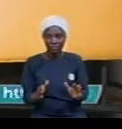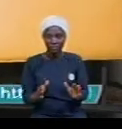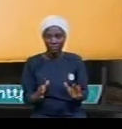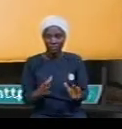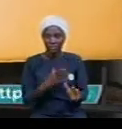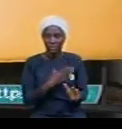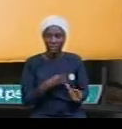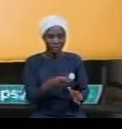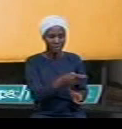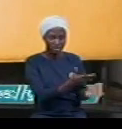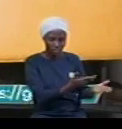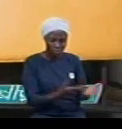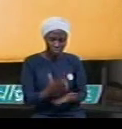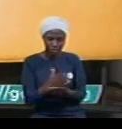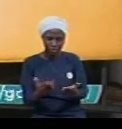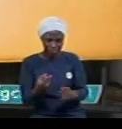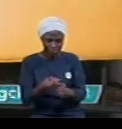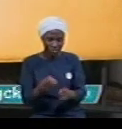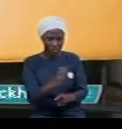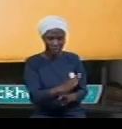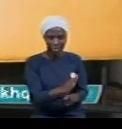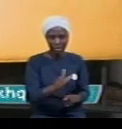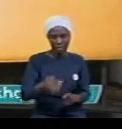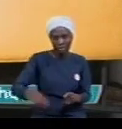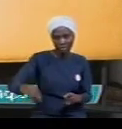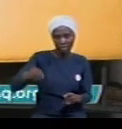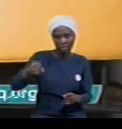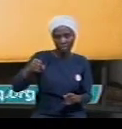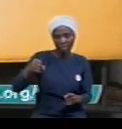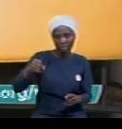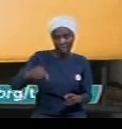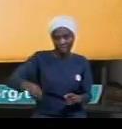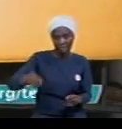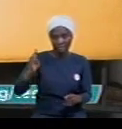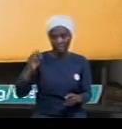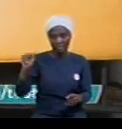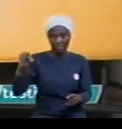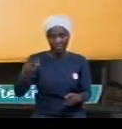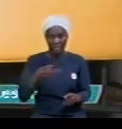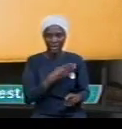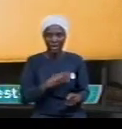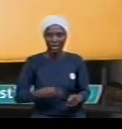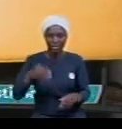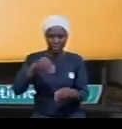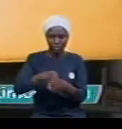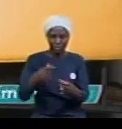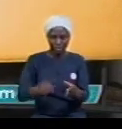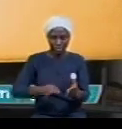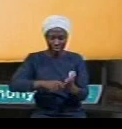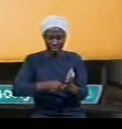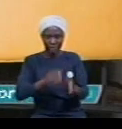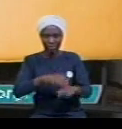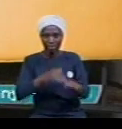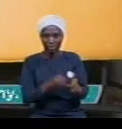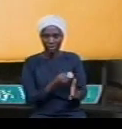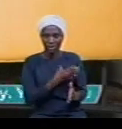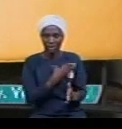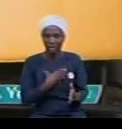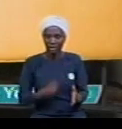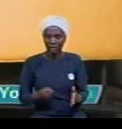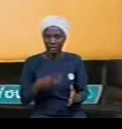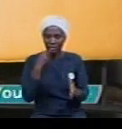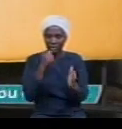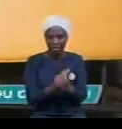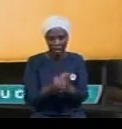from their boss. And after bringing it, they put a key on it. And when they put the key on it, they said,